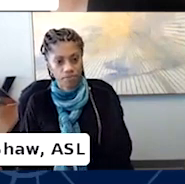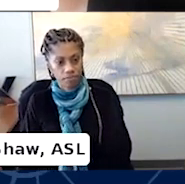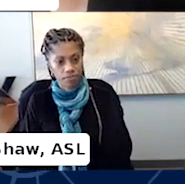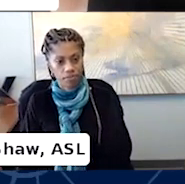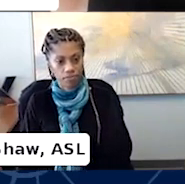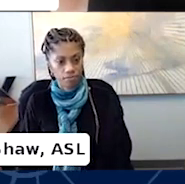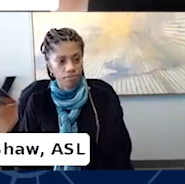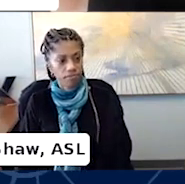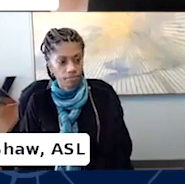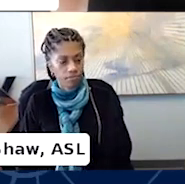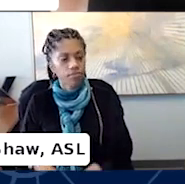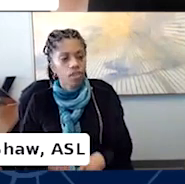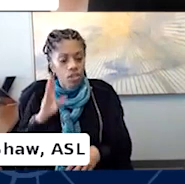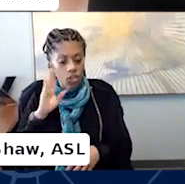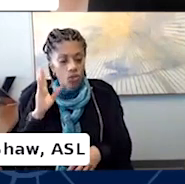You'll hear us.